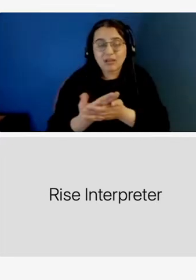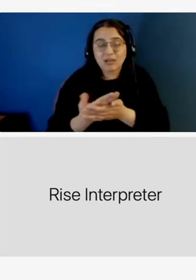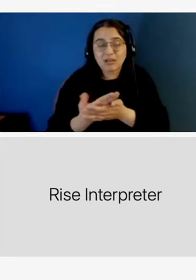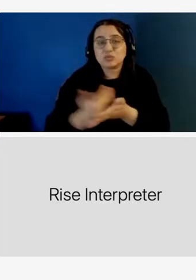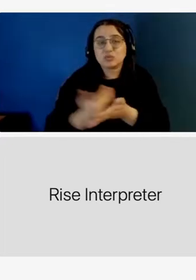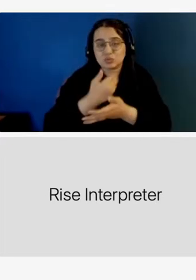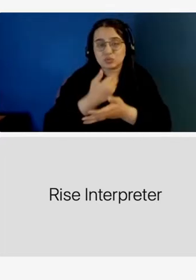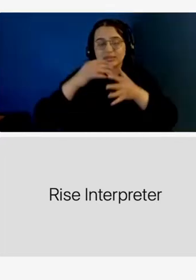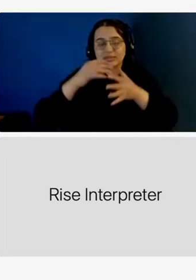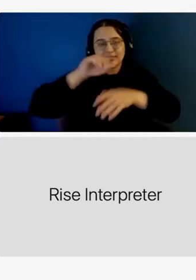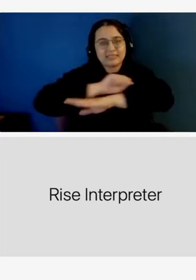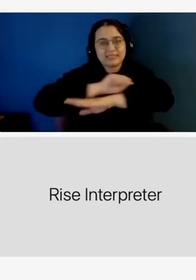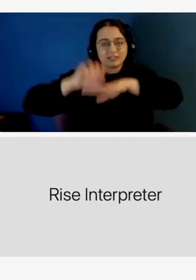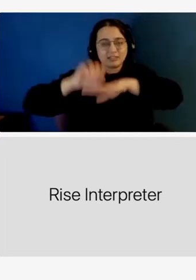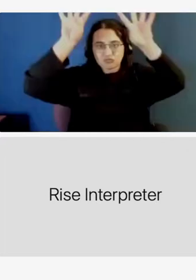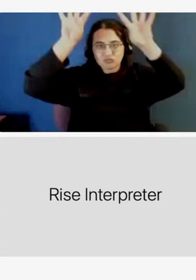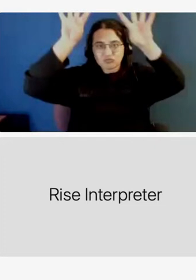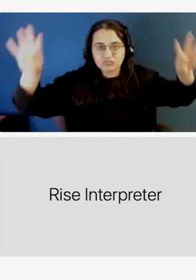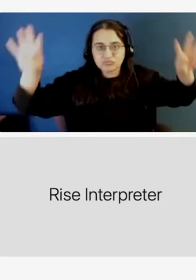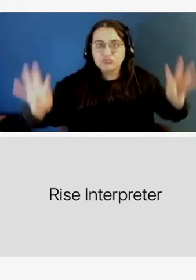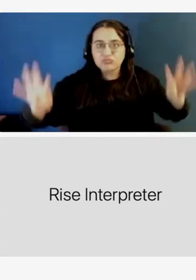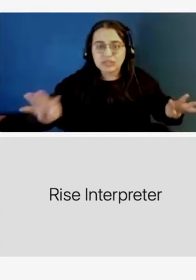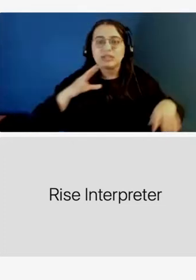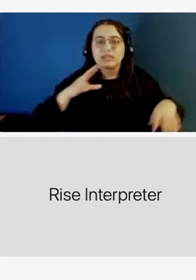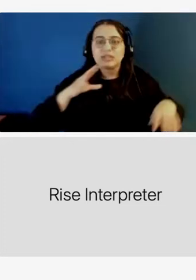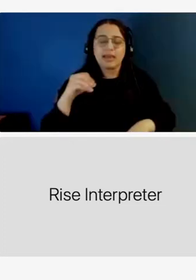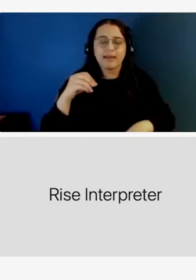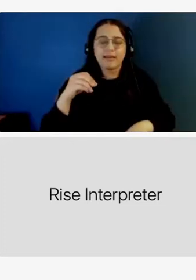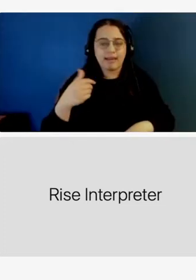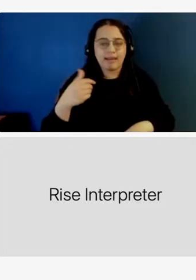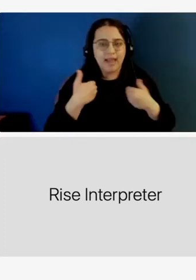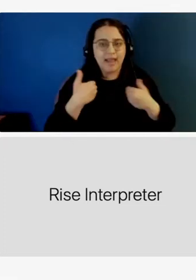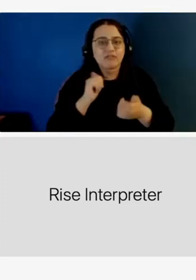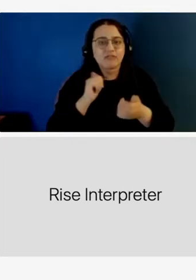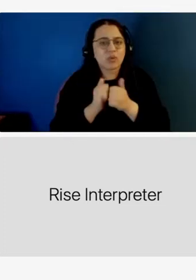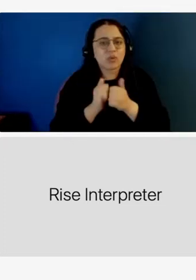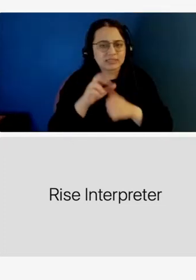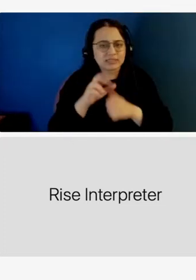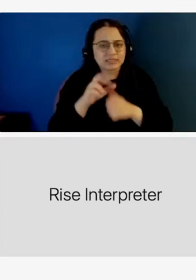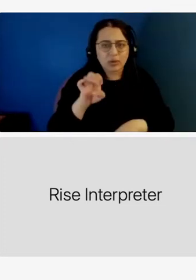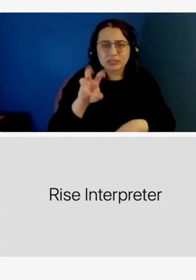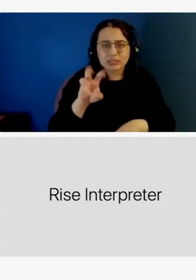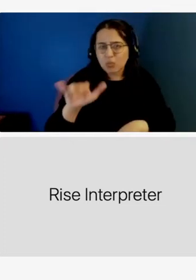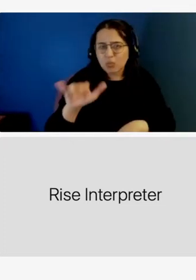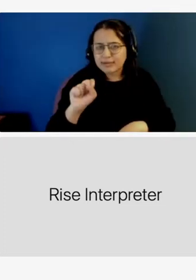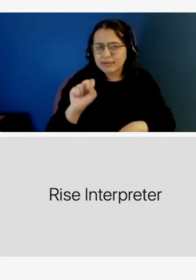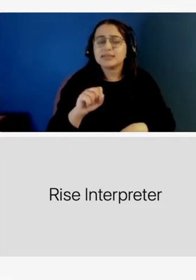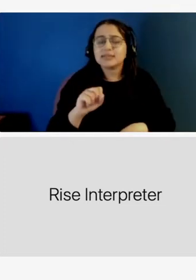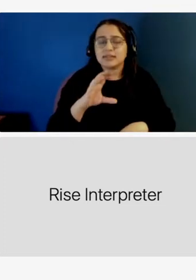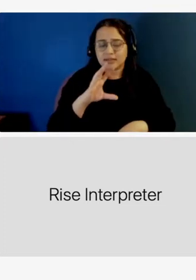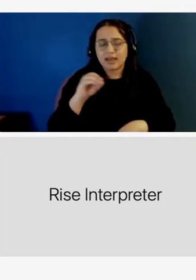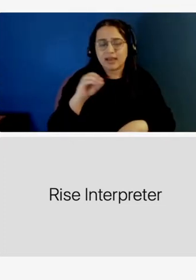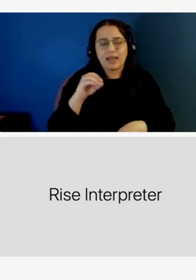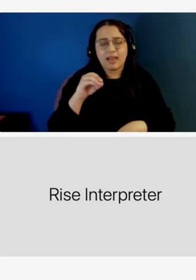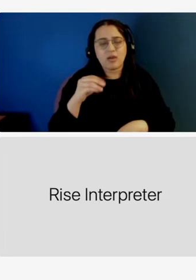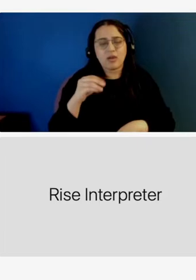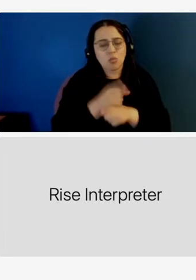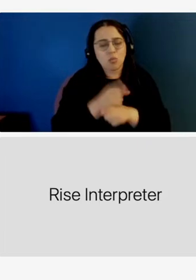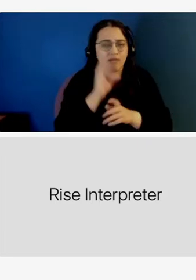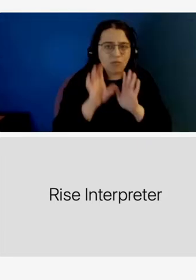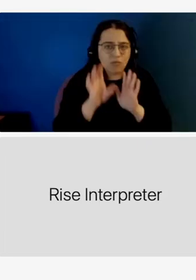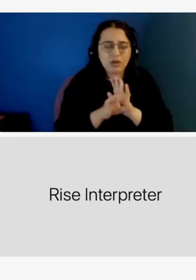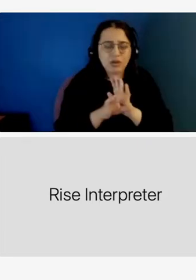electrical raceways for the rigging, as well as some of the right photos just shows the new rigging that's already in